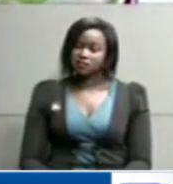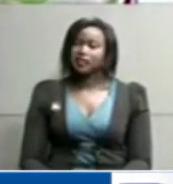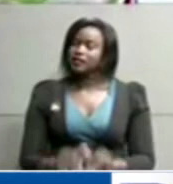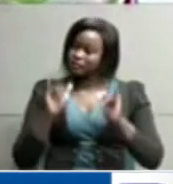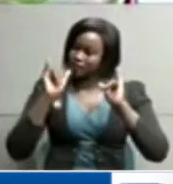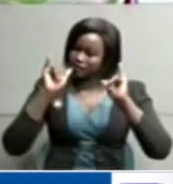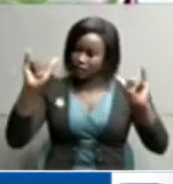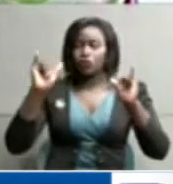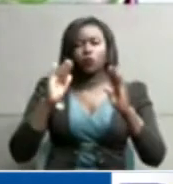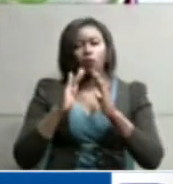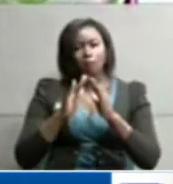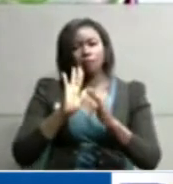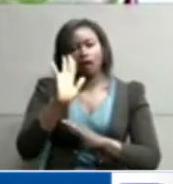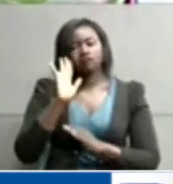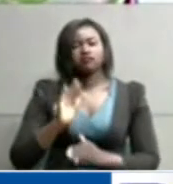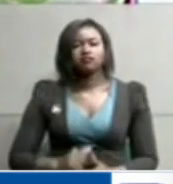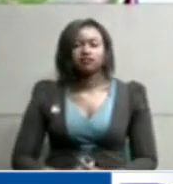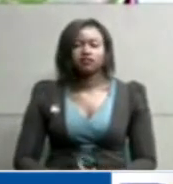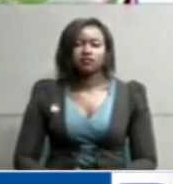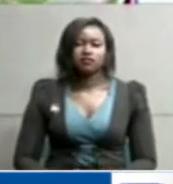stay home.